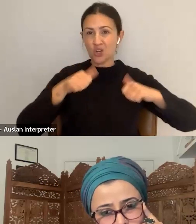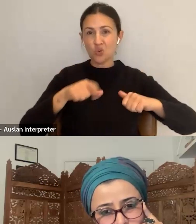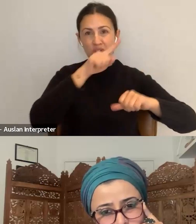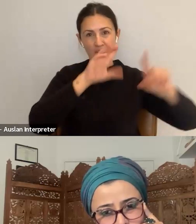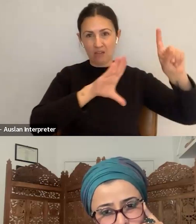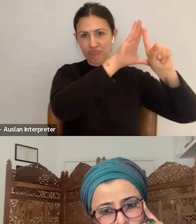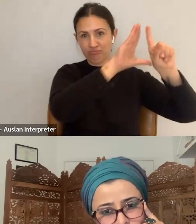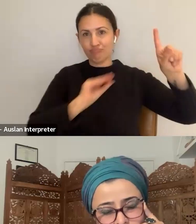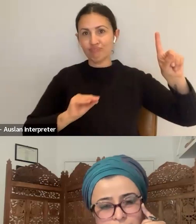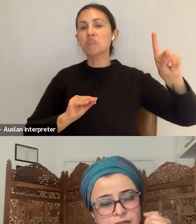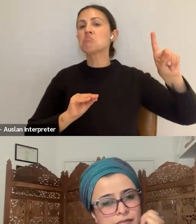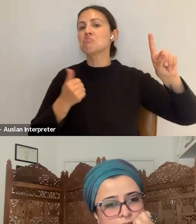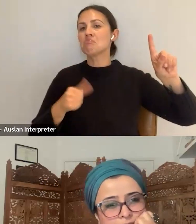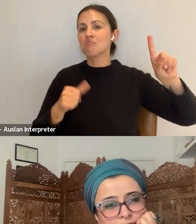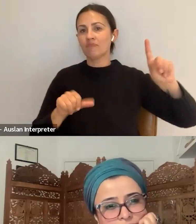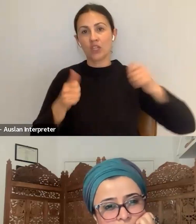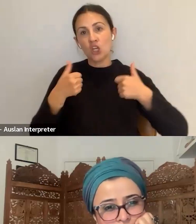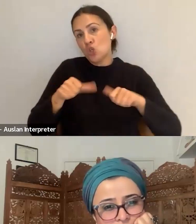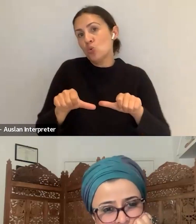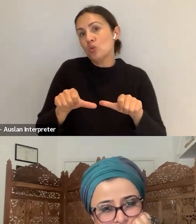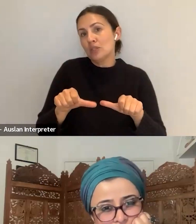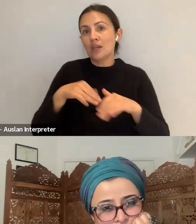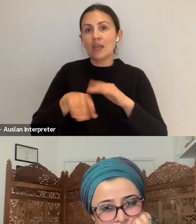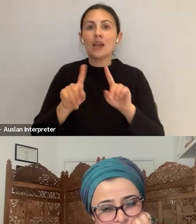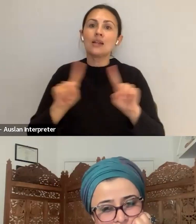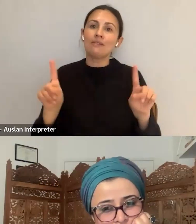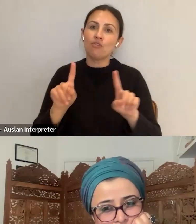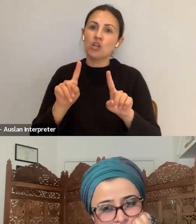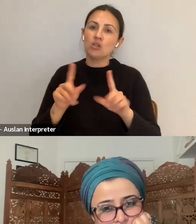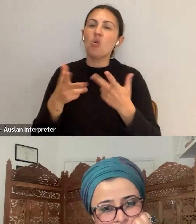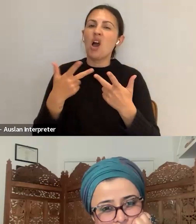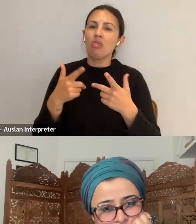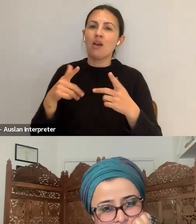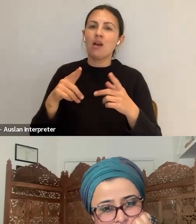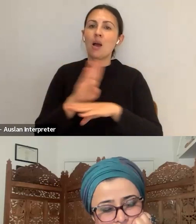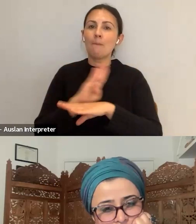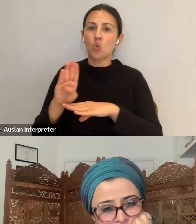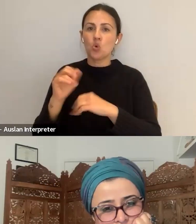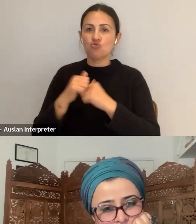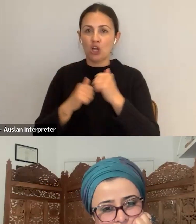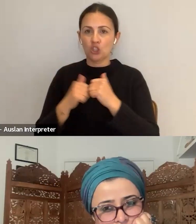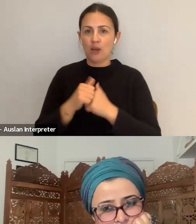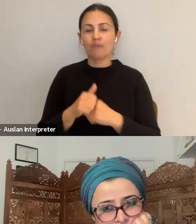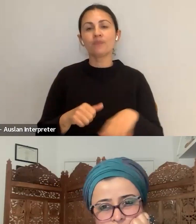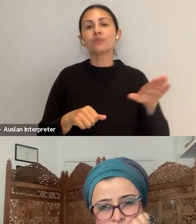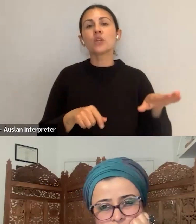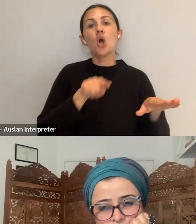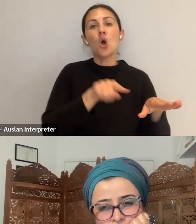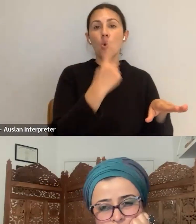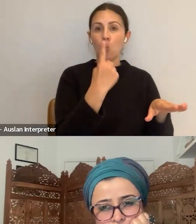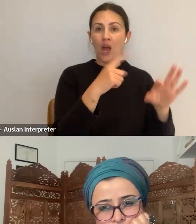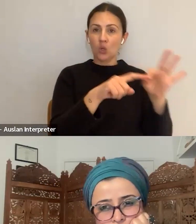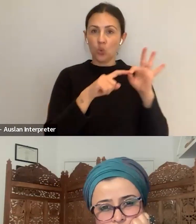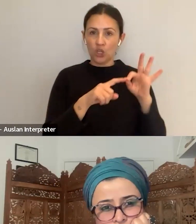other, other use for other board structures. We have a question from Manjusha, and